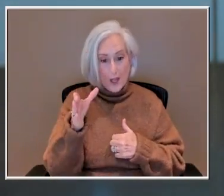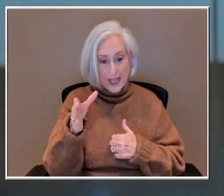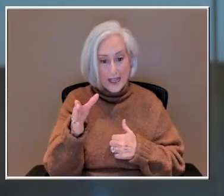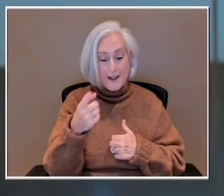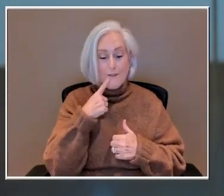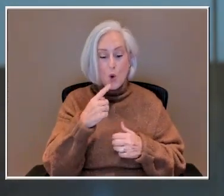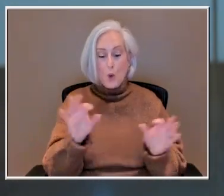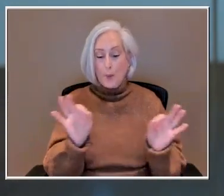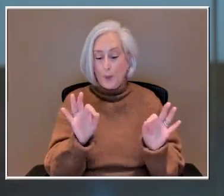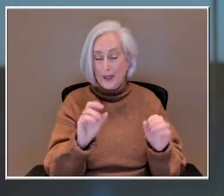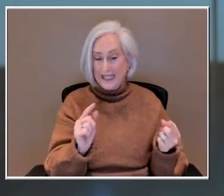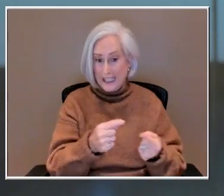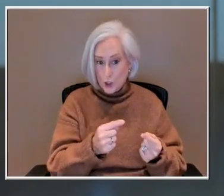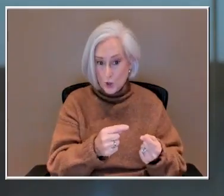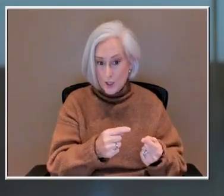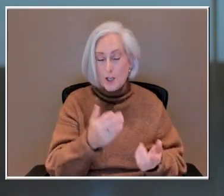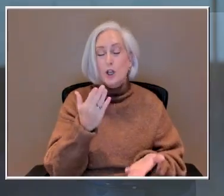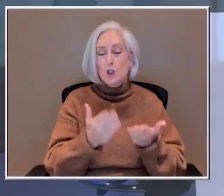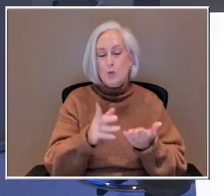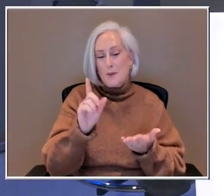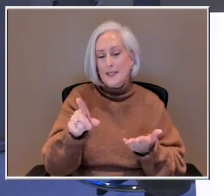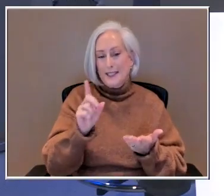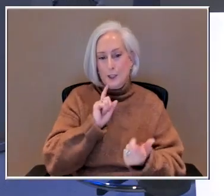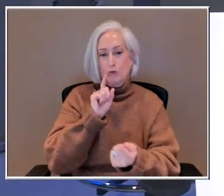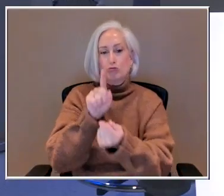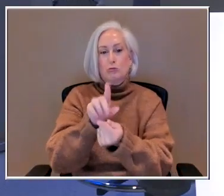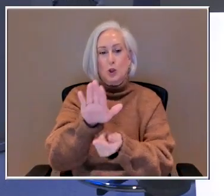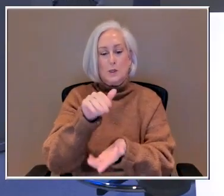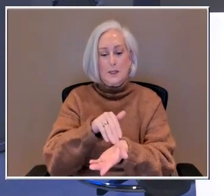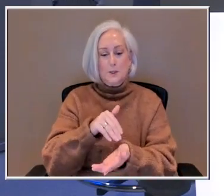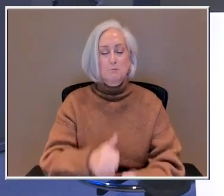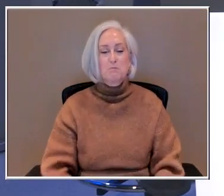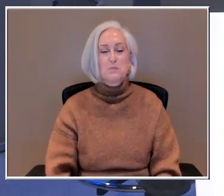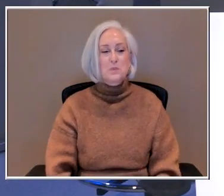be probably seeking advice from your doctor at that point.